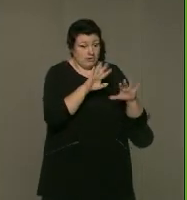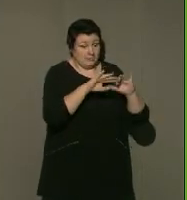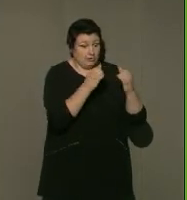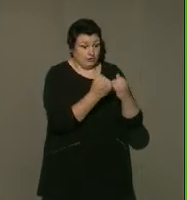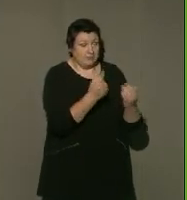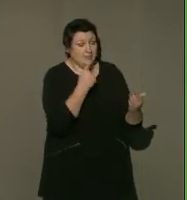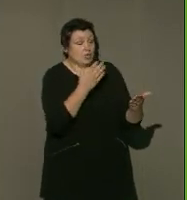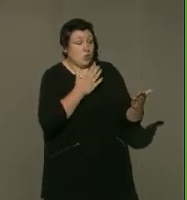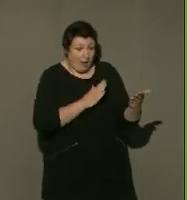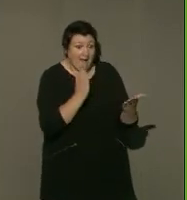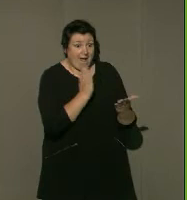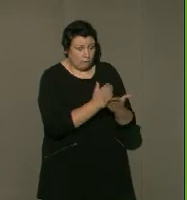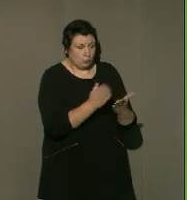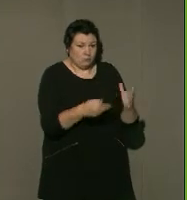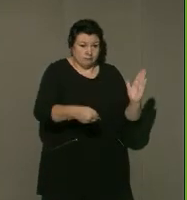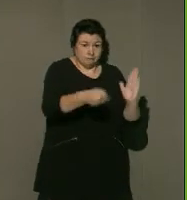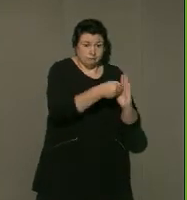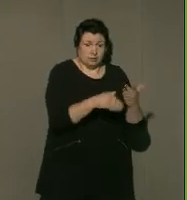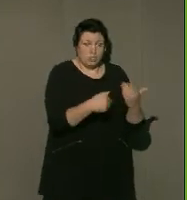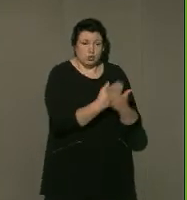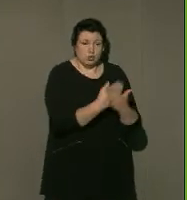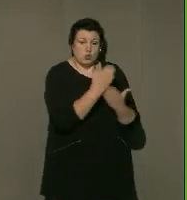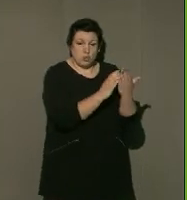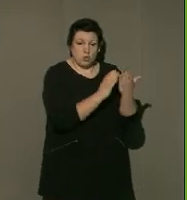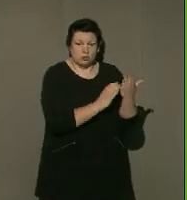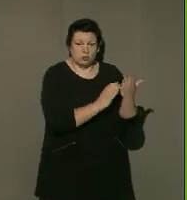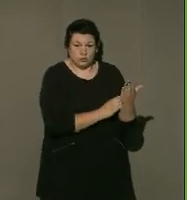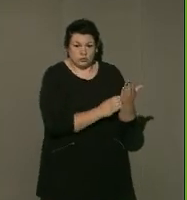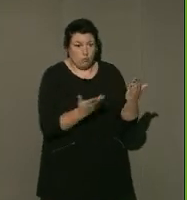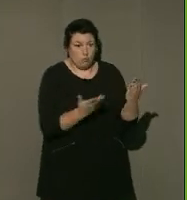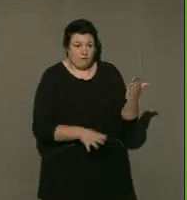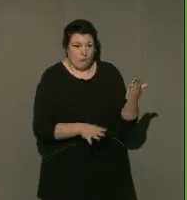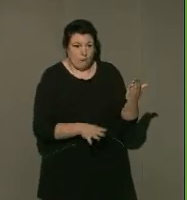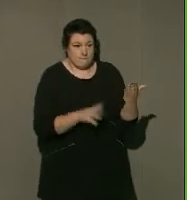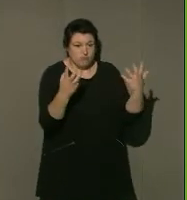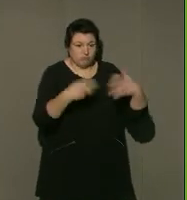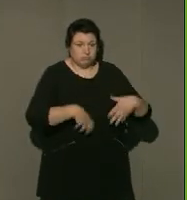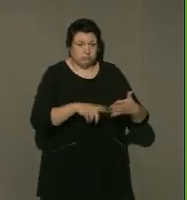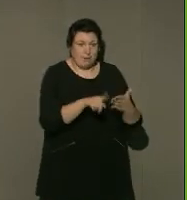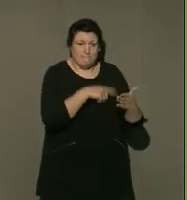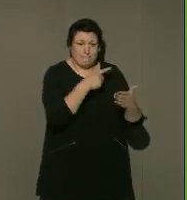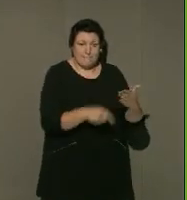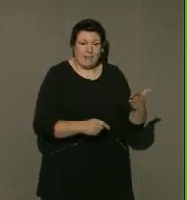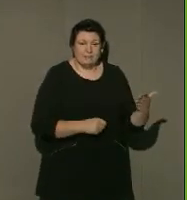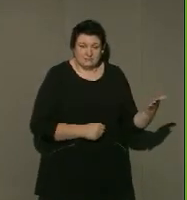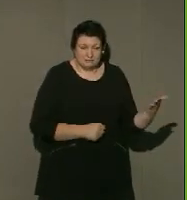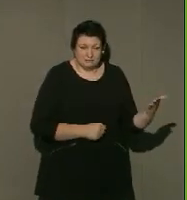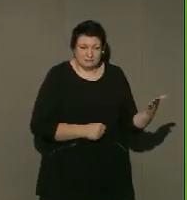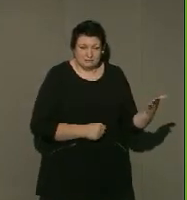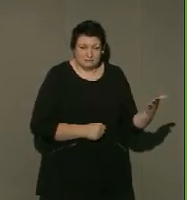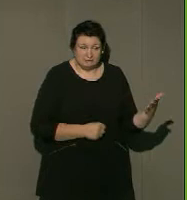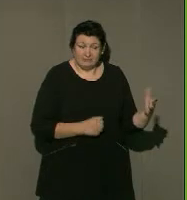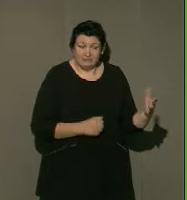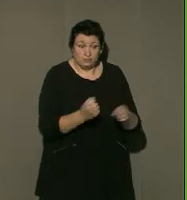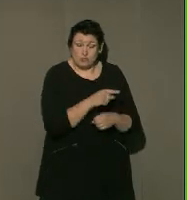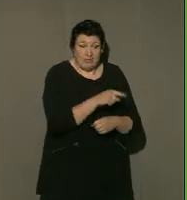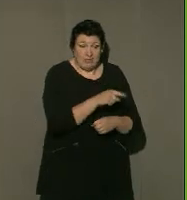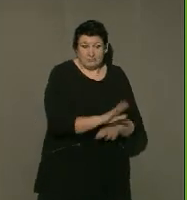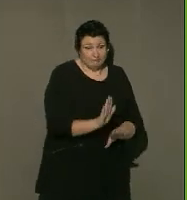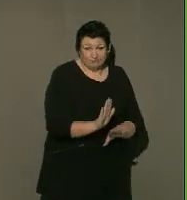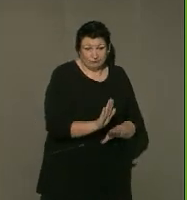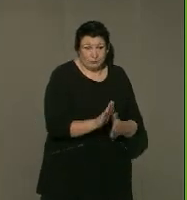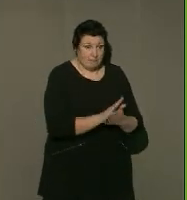to put into the new constitution by the result of the ballot. A failure to do so would be